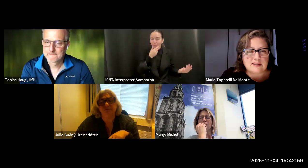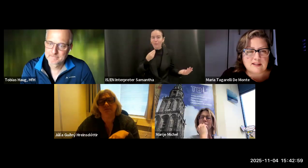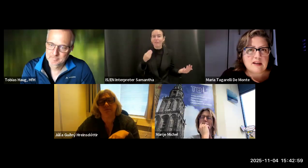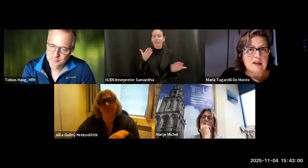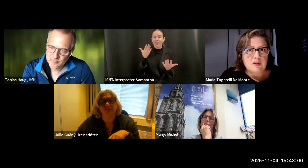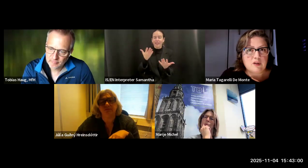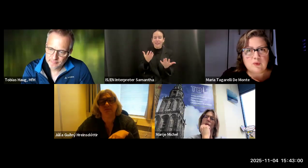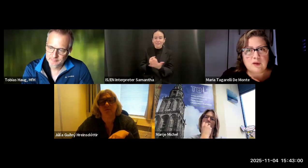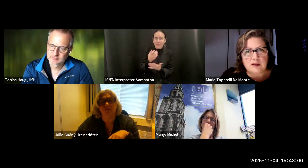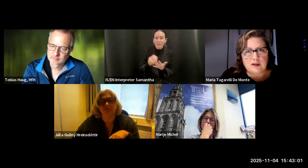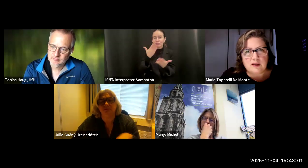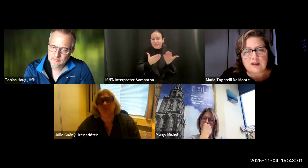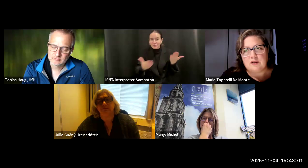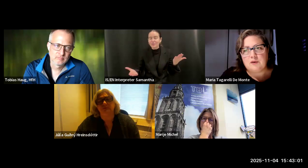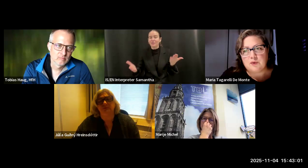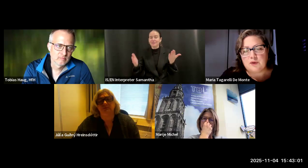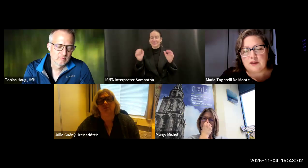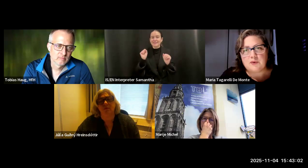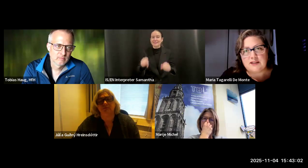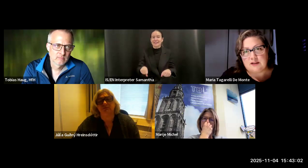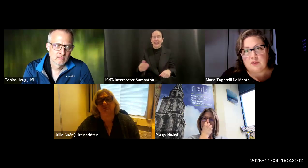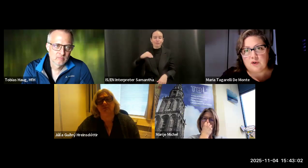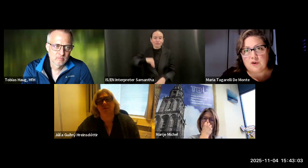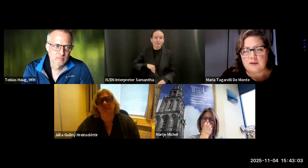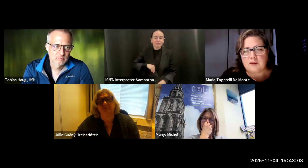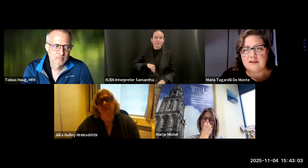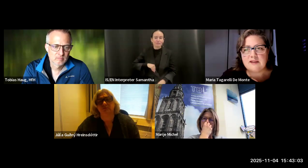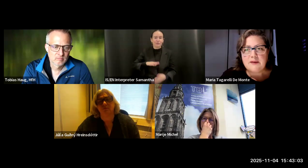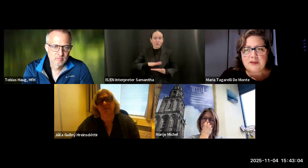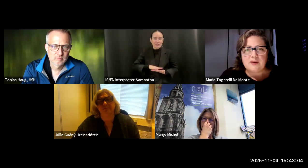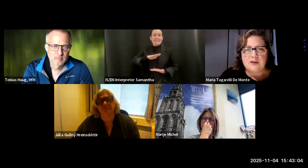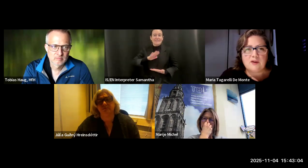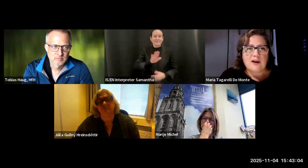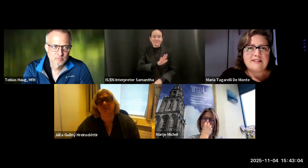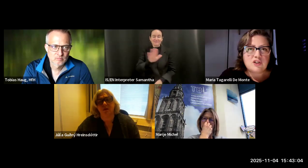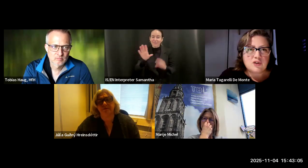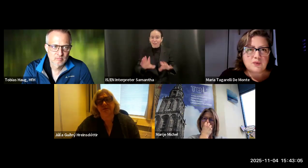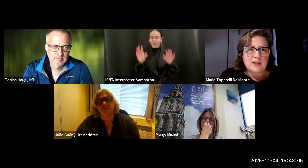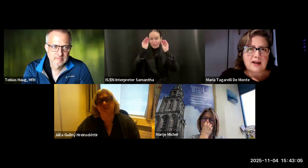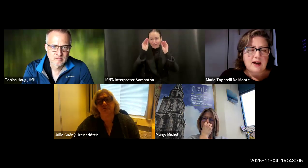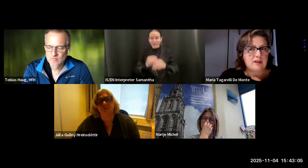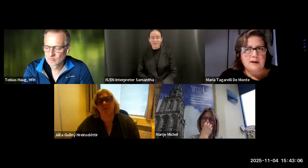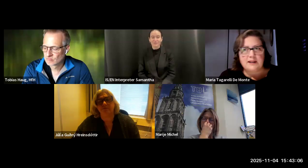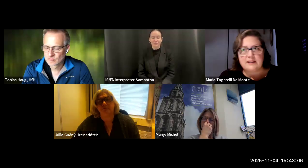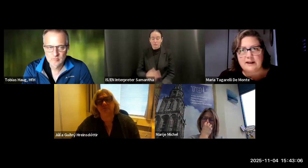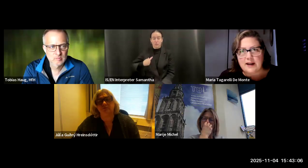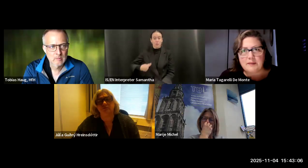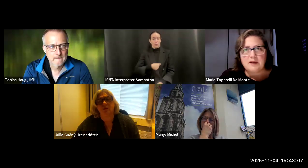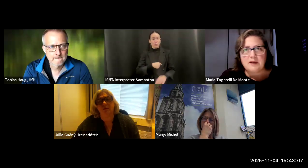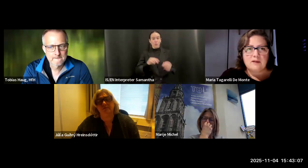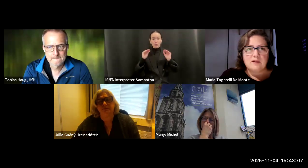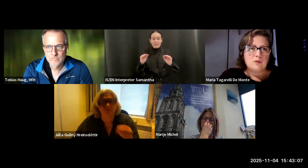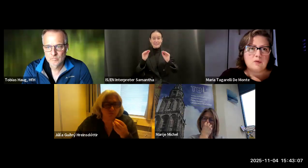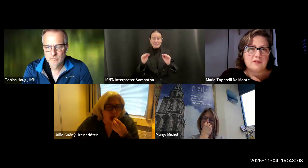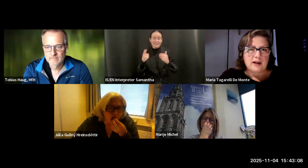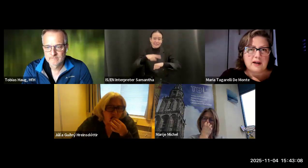resourceful contents to increase their learning, because as teachers we have a limited